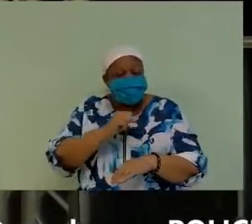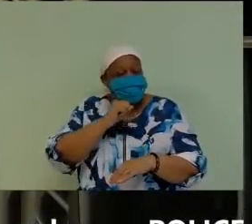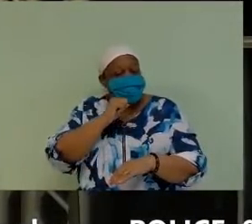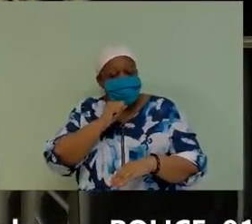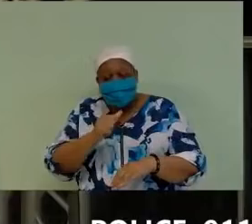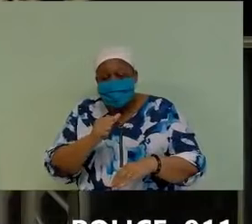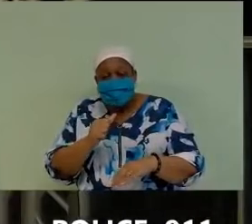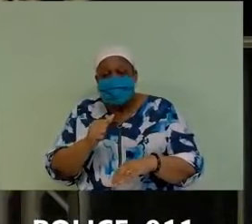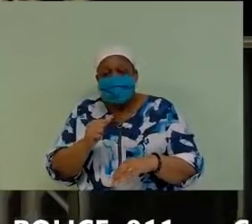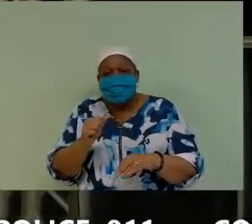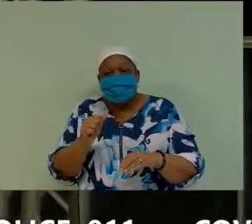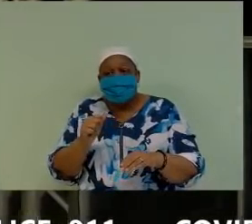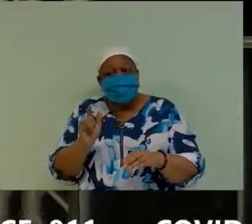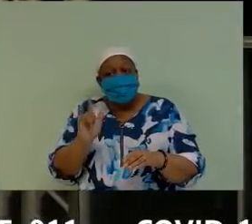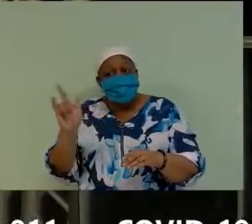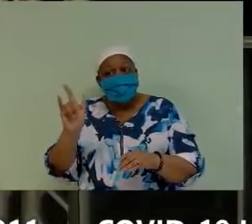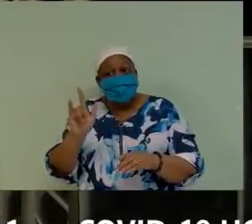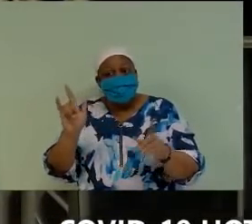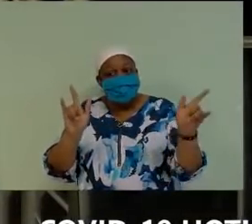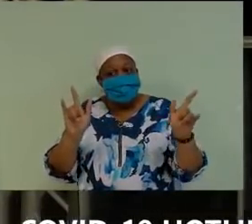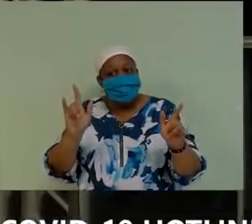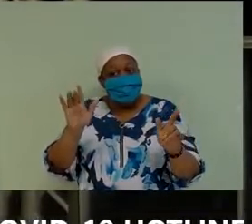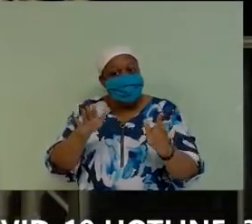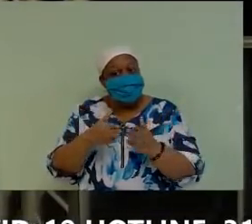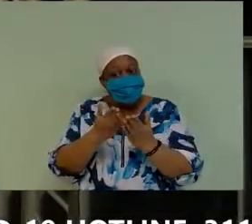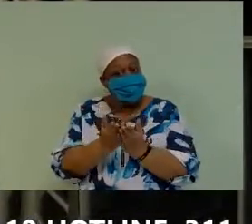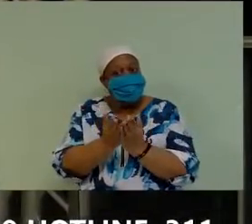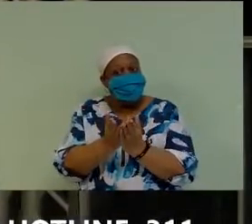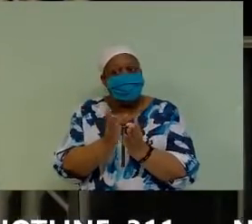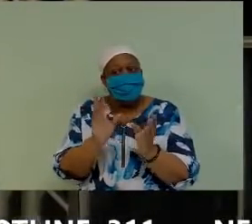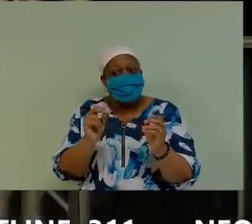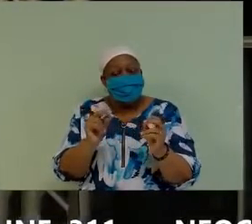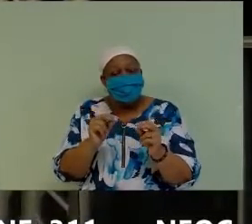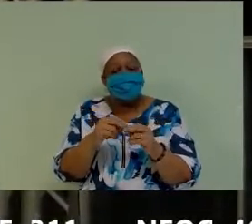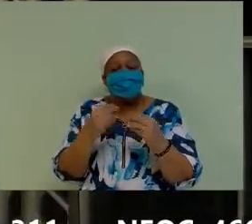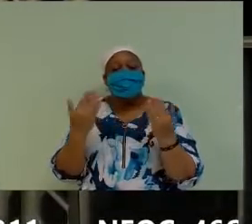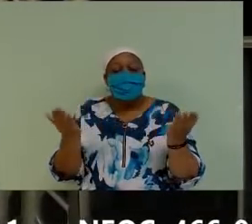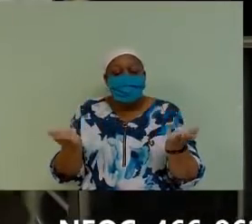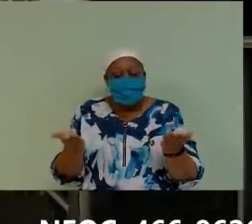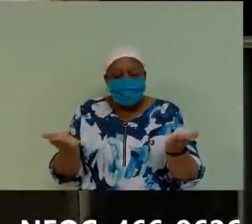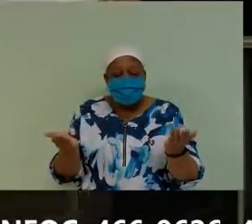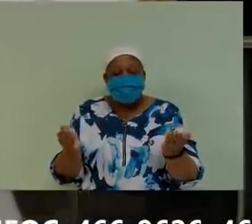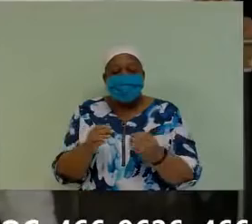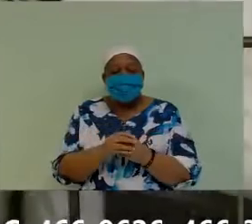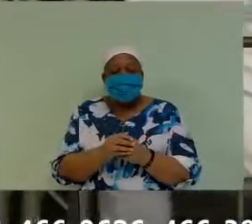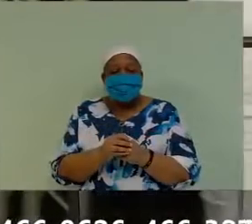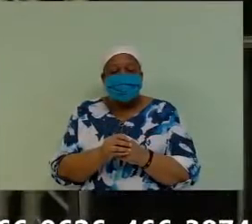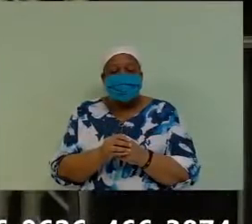tough question as to how we open to international travel. Thank you.